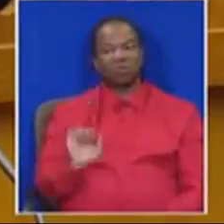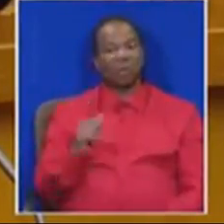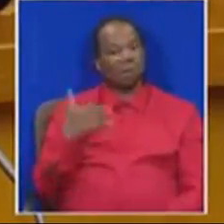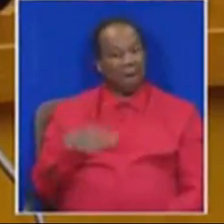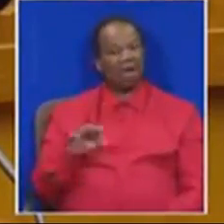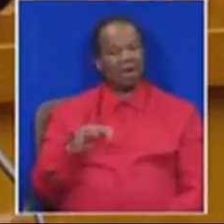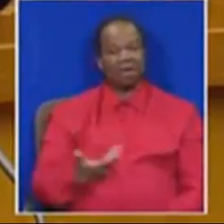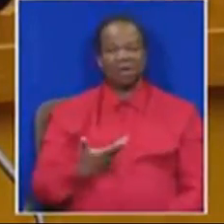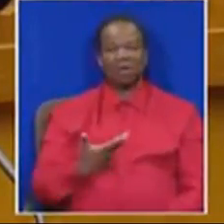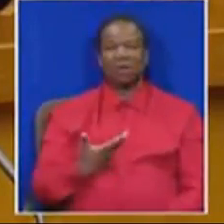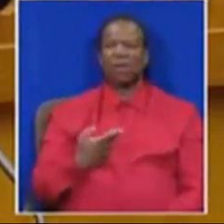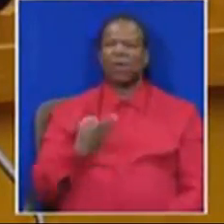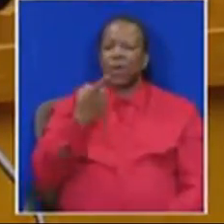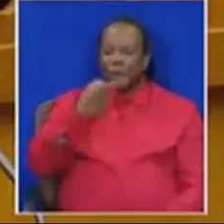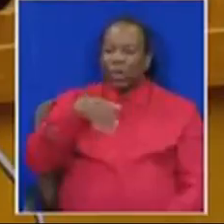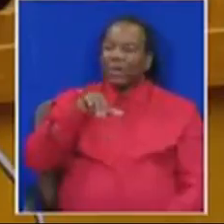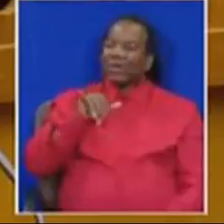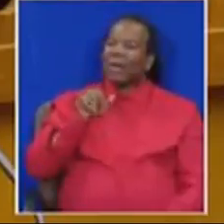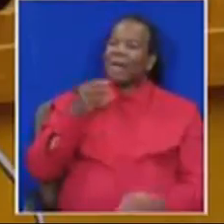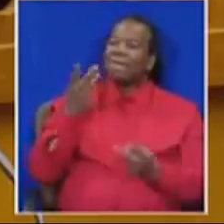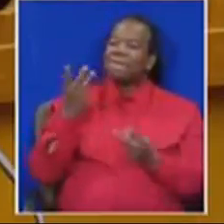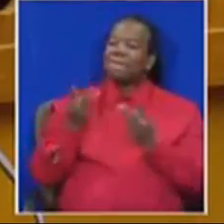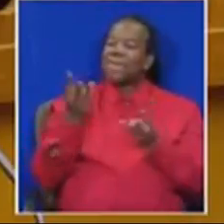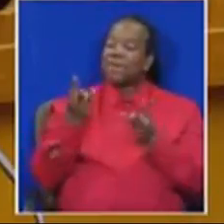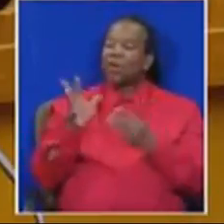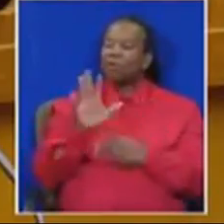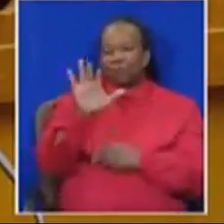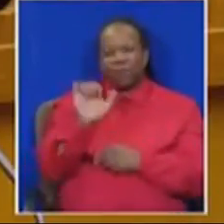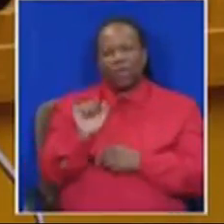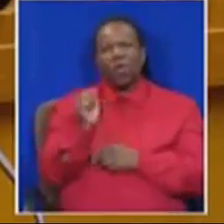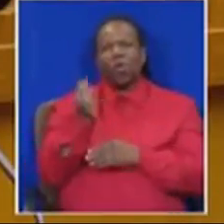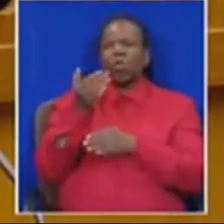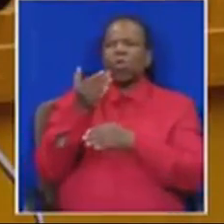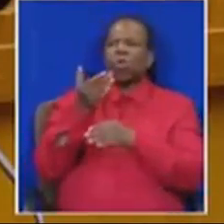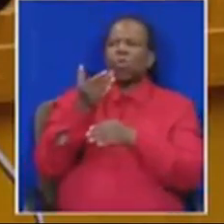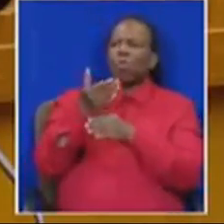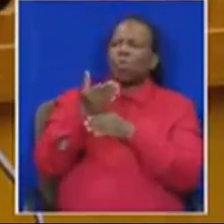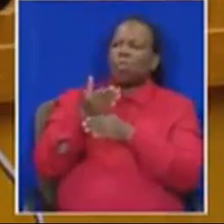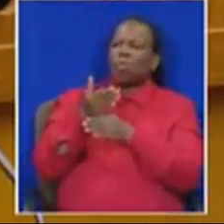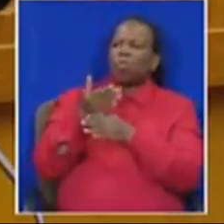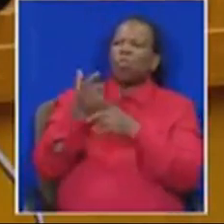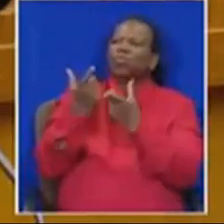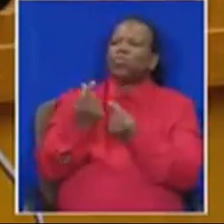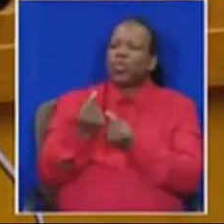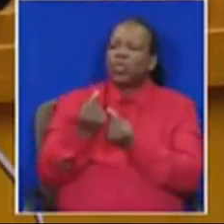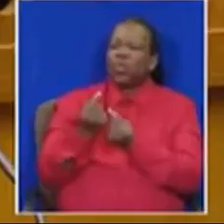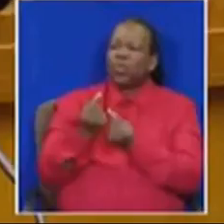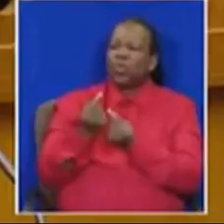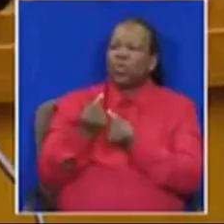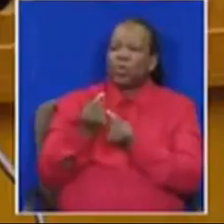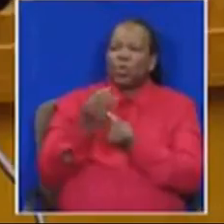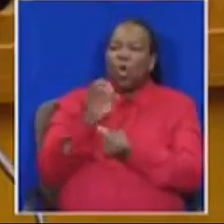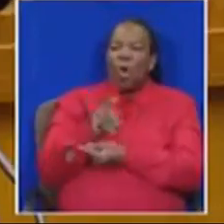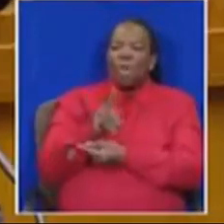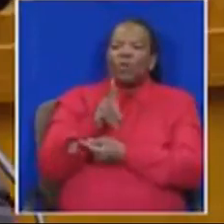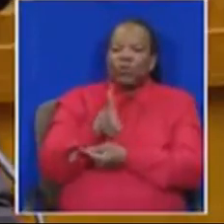Our task as South Africans is to seize this moment and not to pour cold